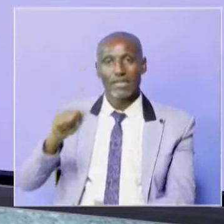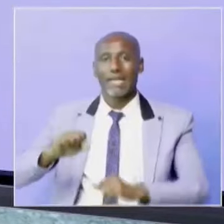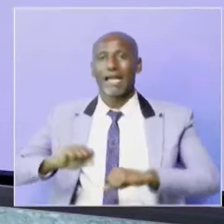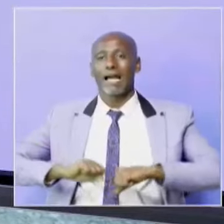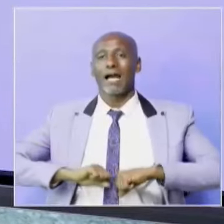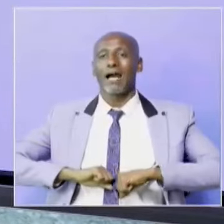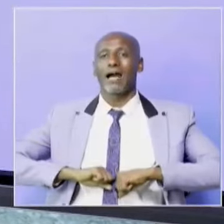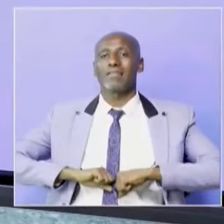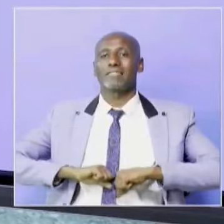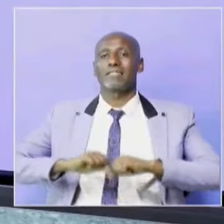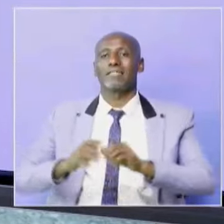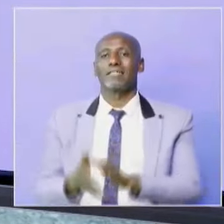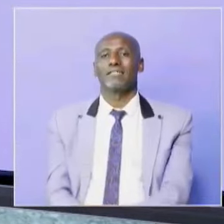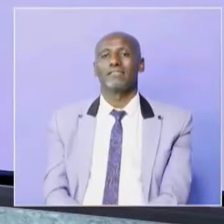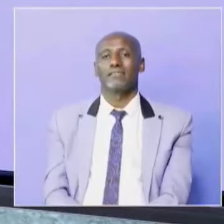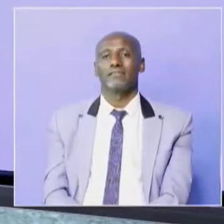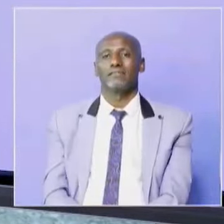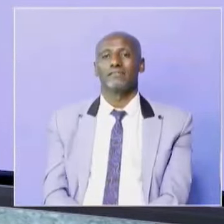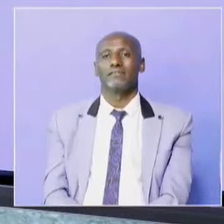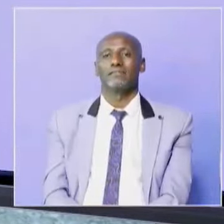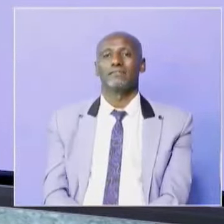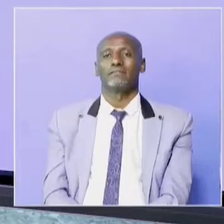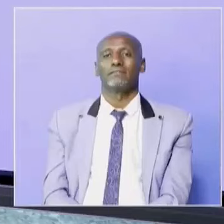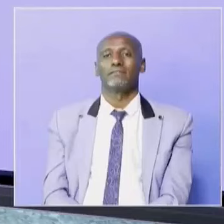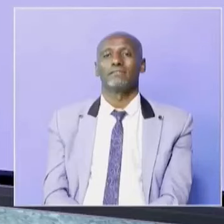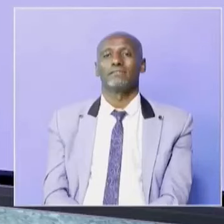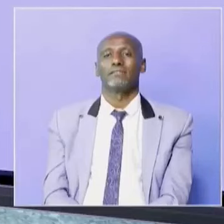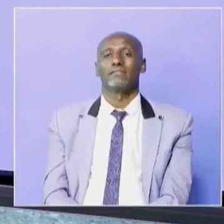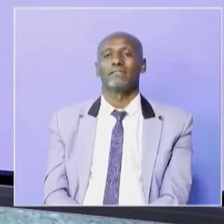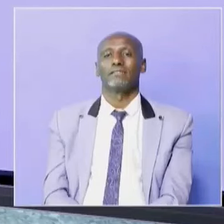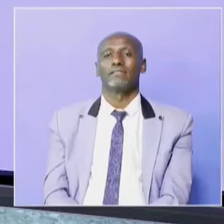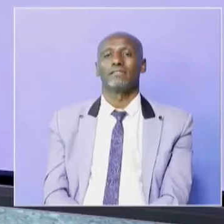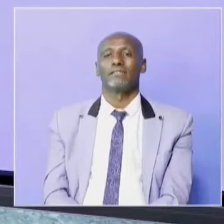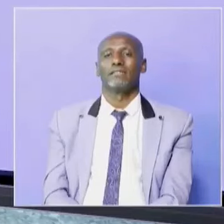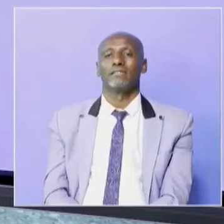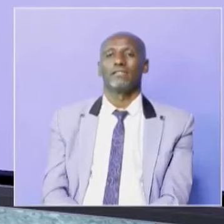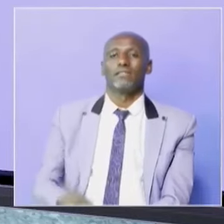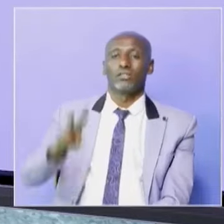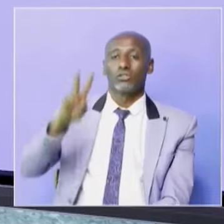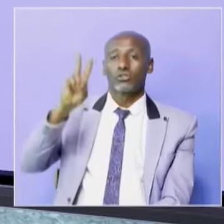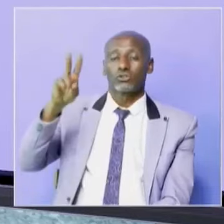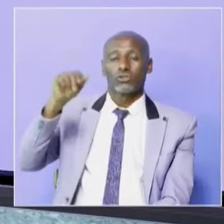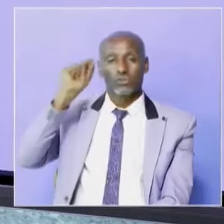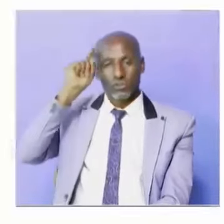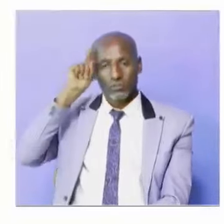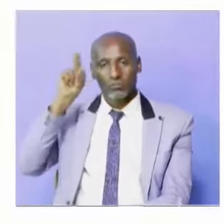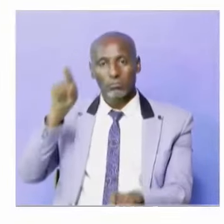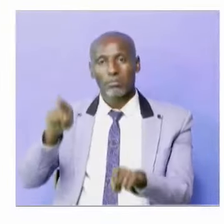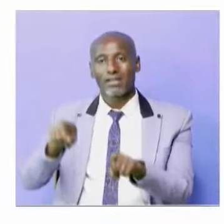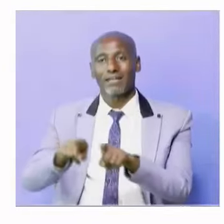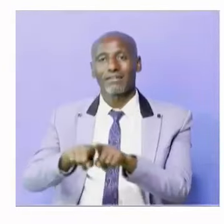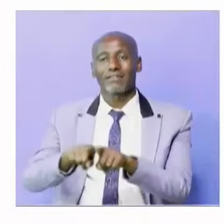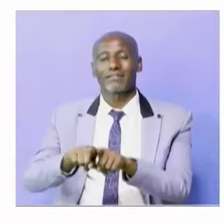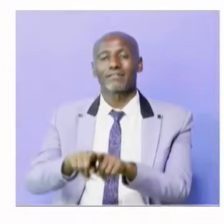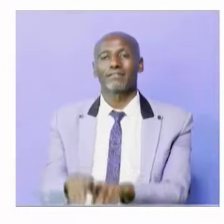He has or he has can be said in spoken and in written form. He has 2